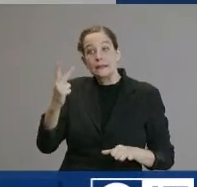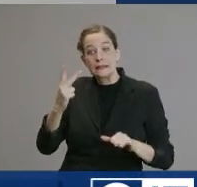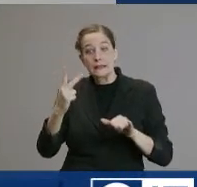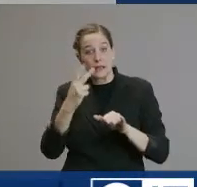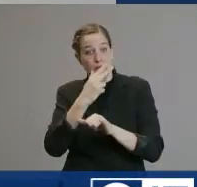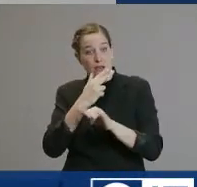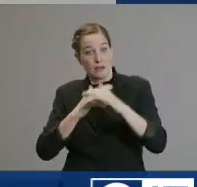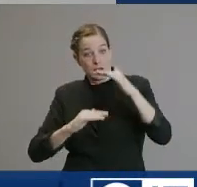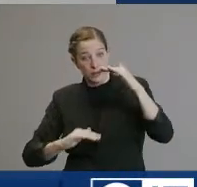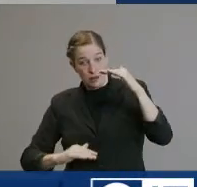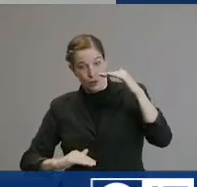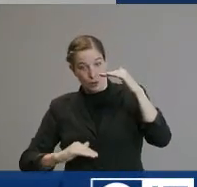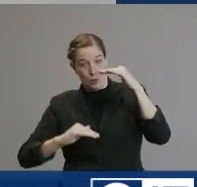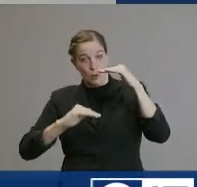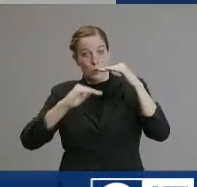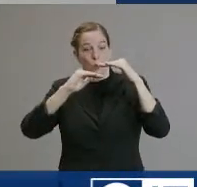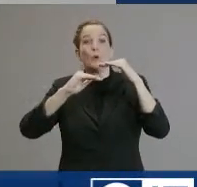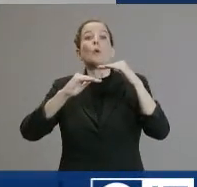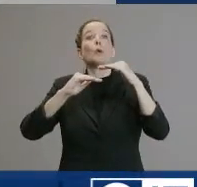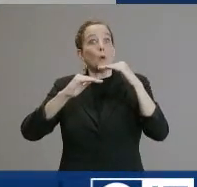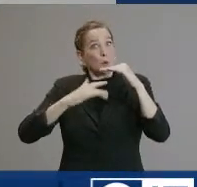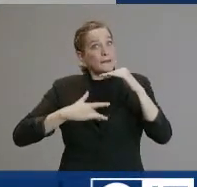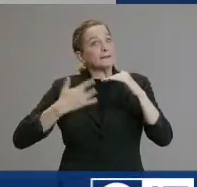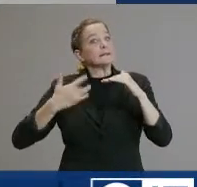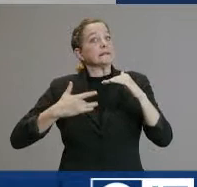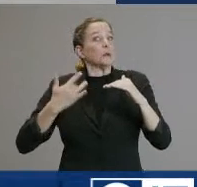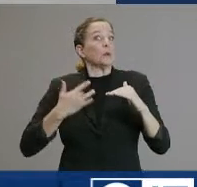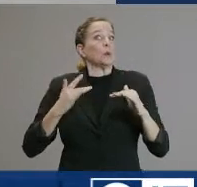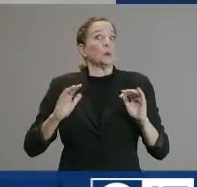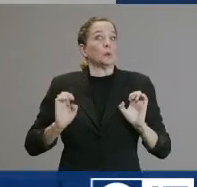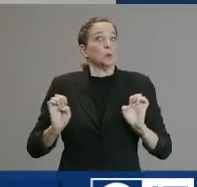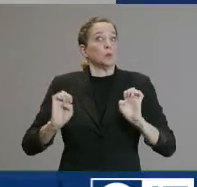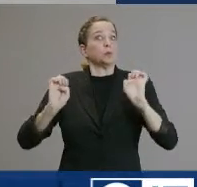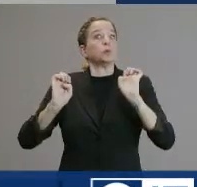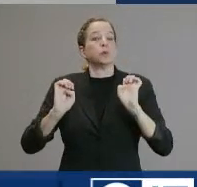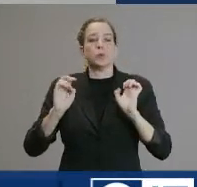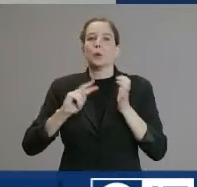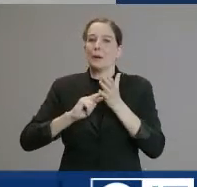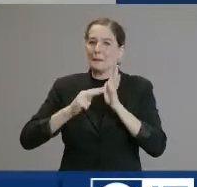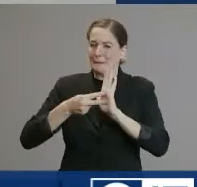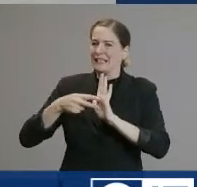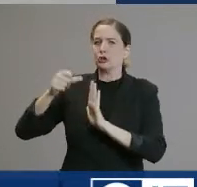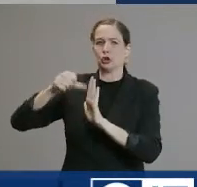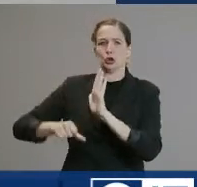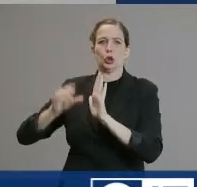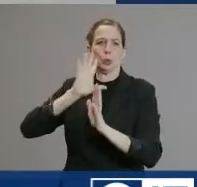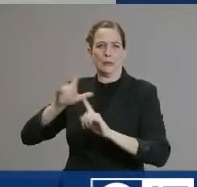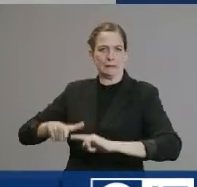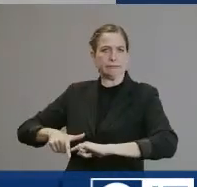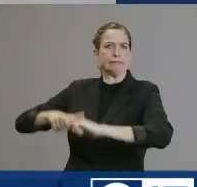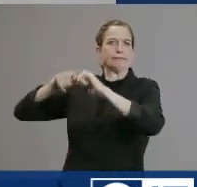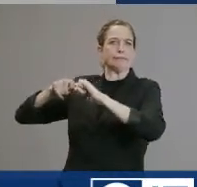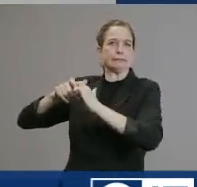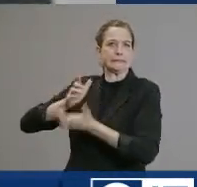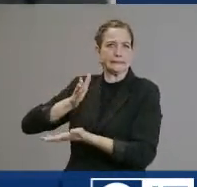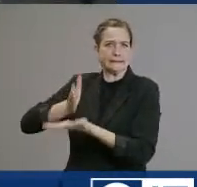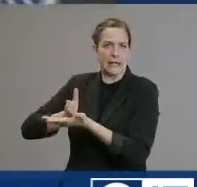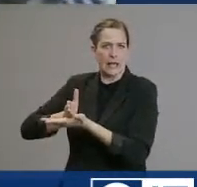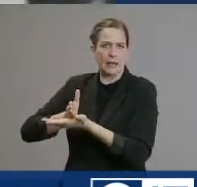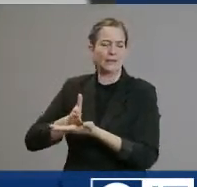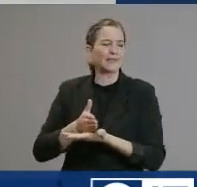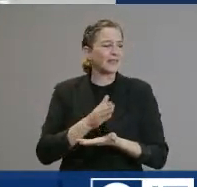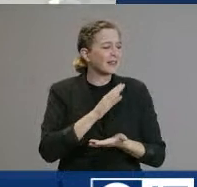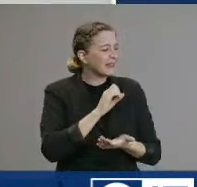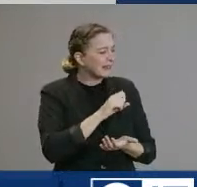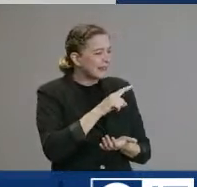rate, elective surgeries would stop. And you want to address how this misinformation got into the